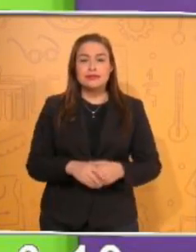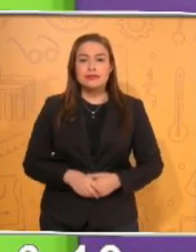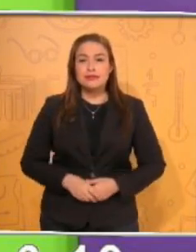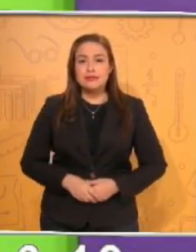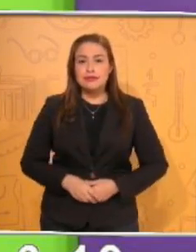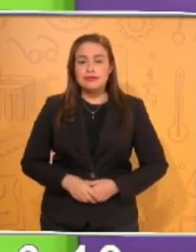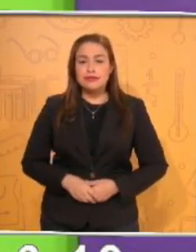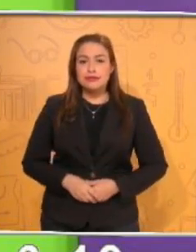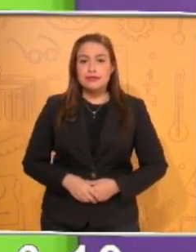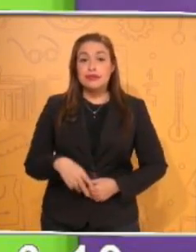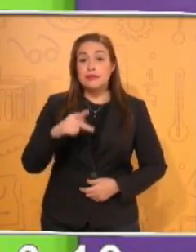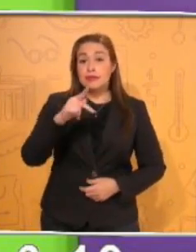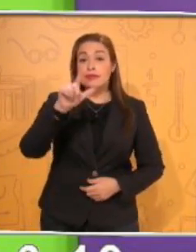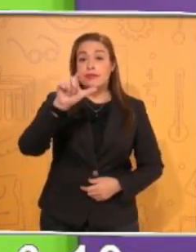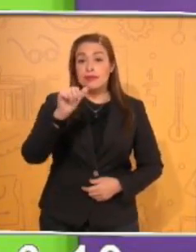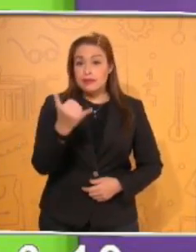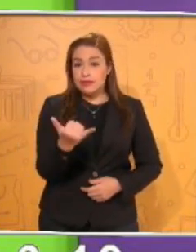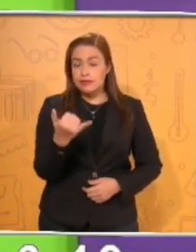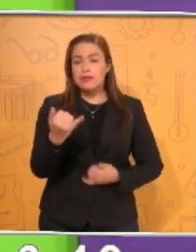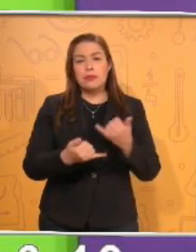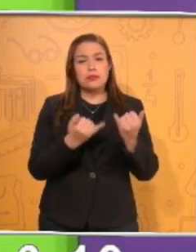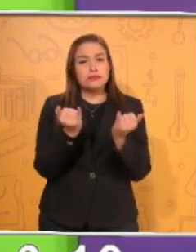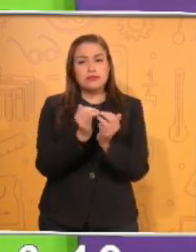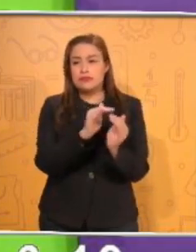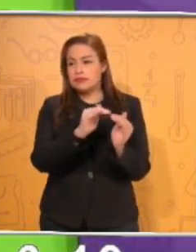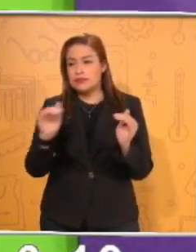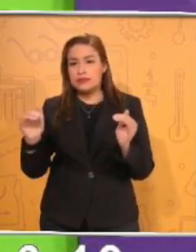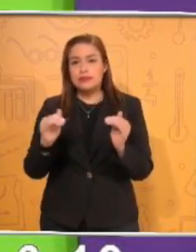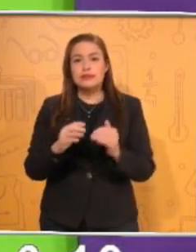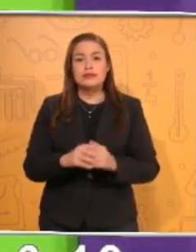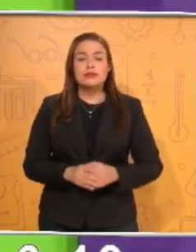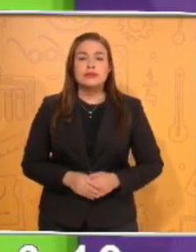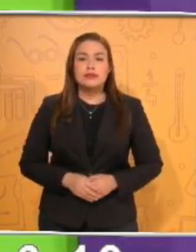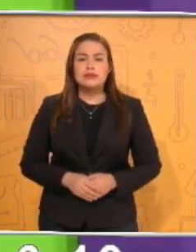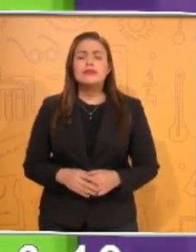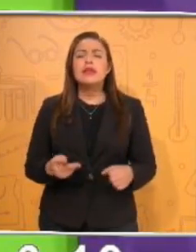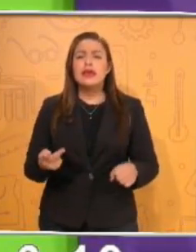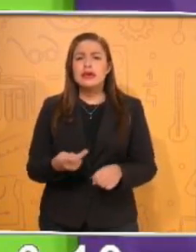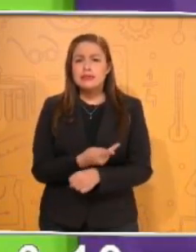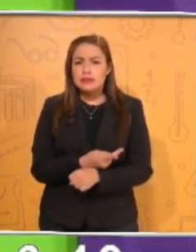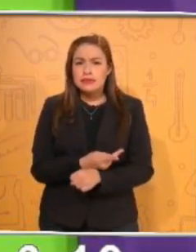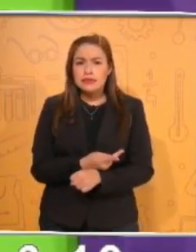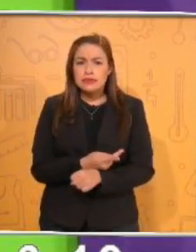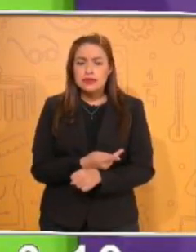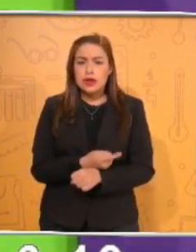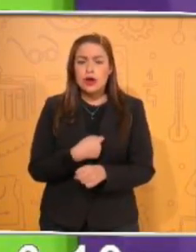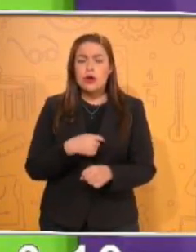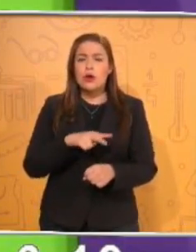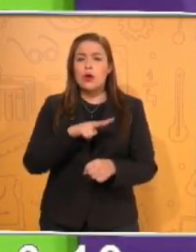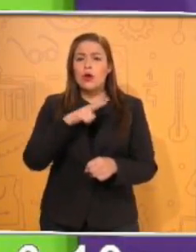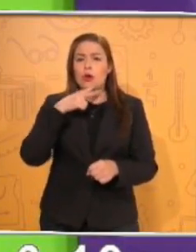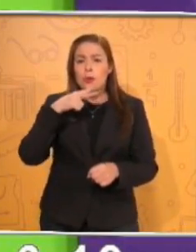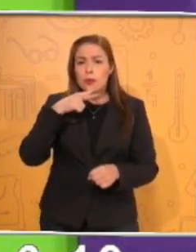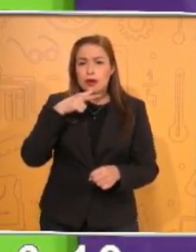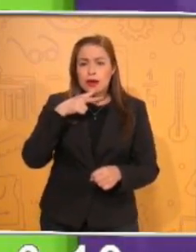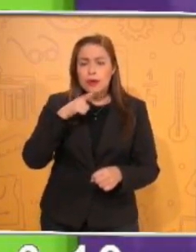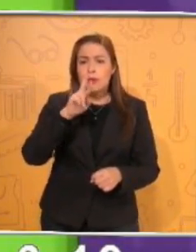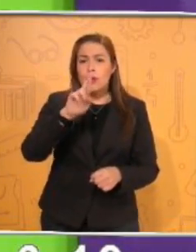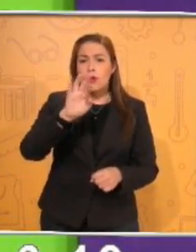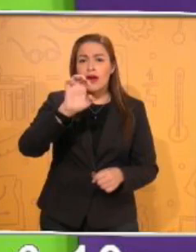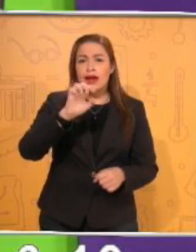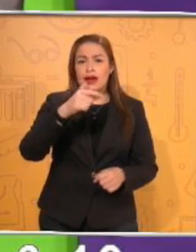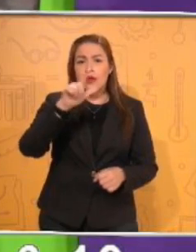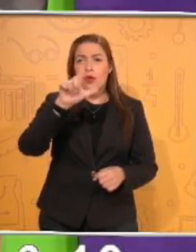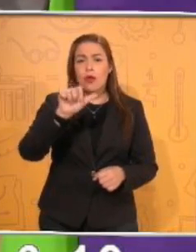ed. Play, played. What happened with the irregular verbs? We have